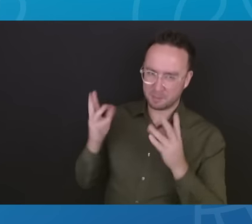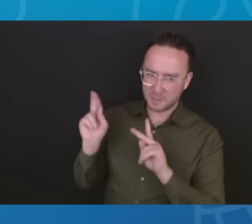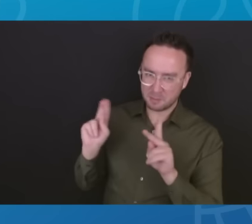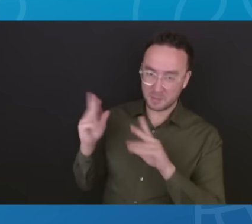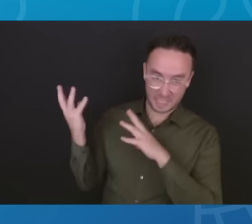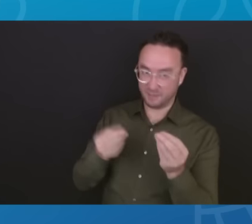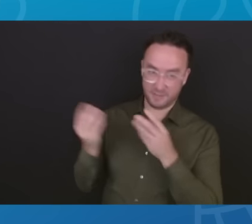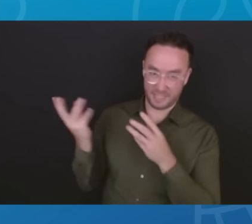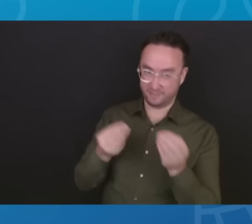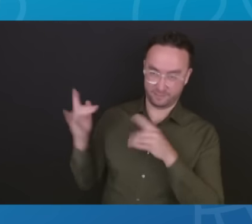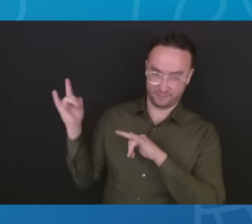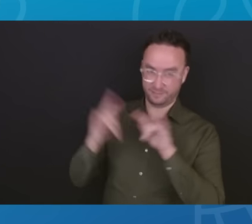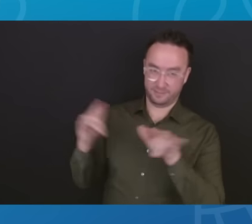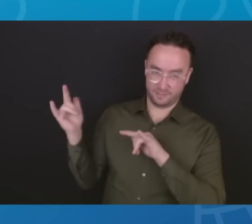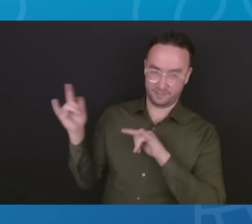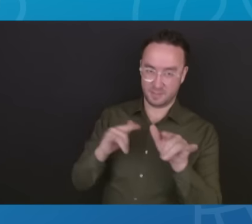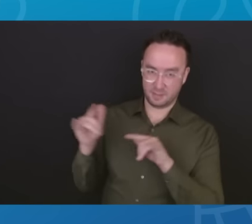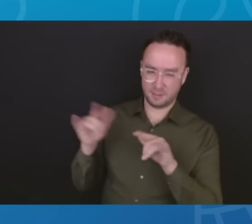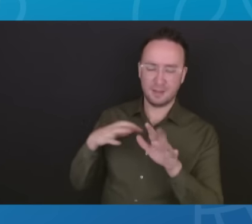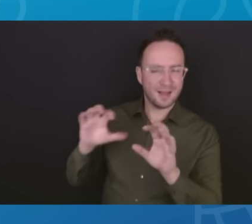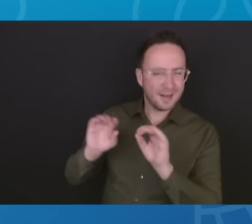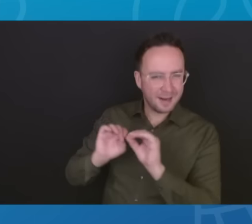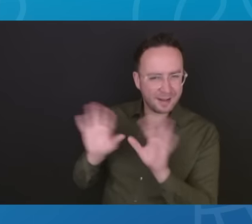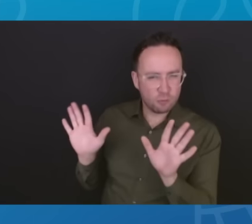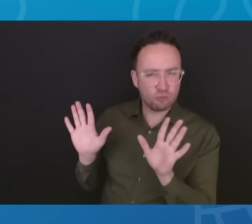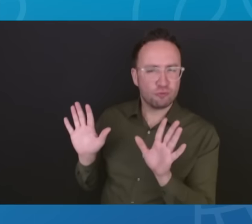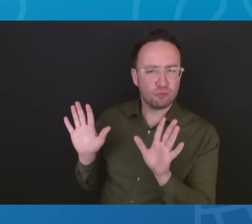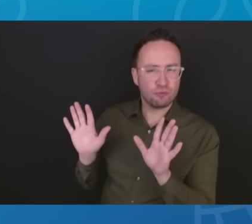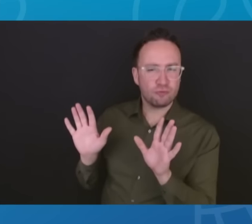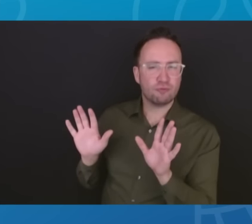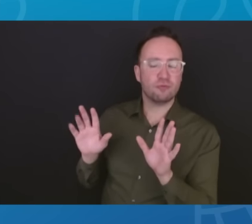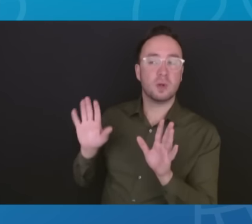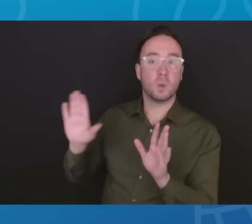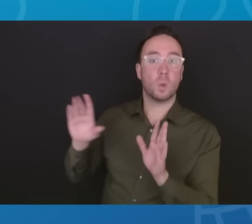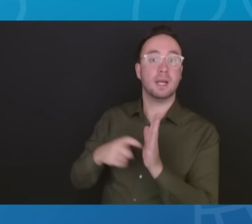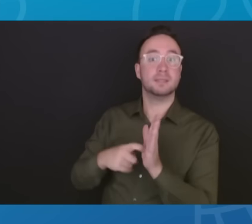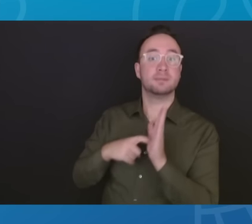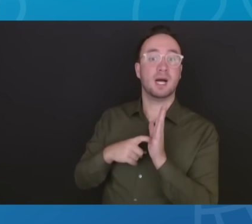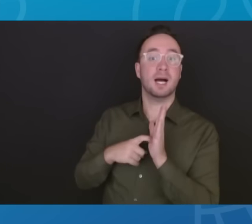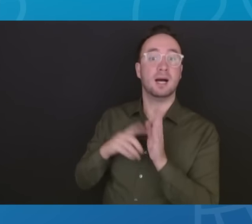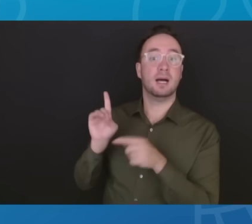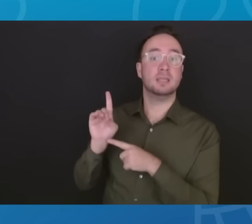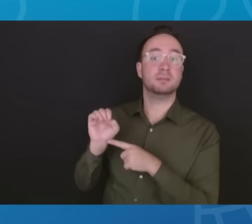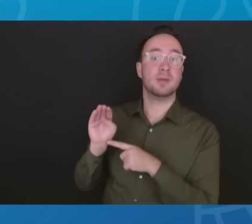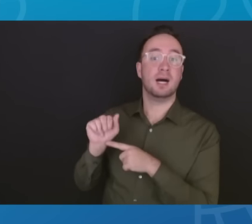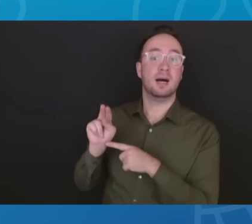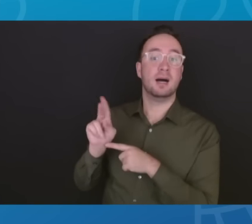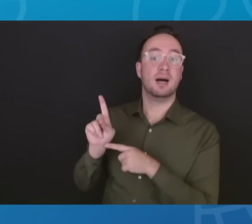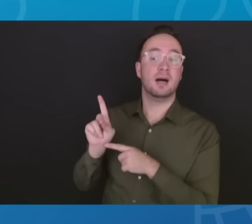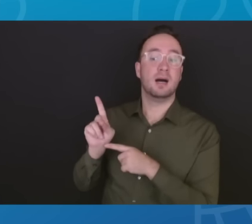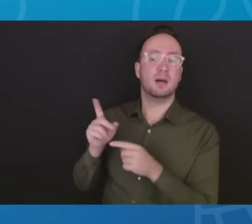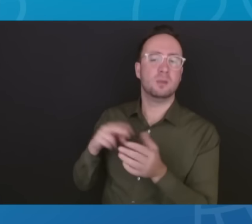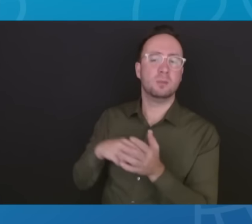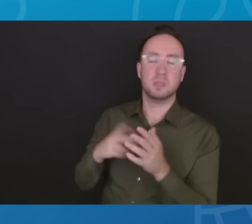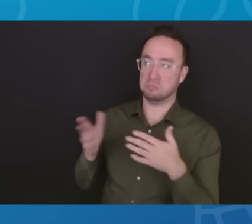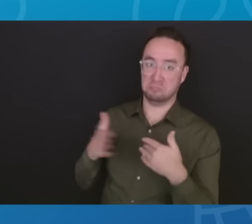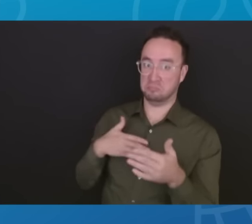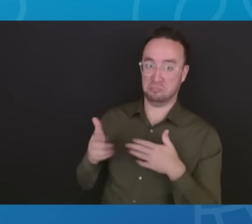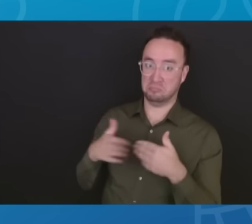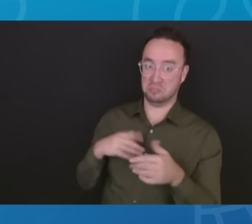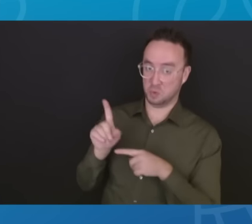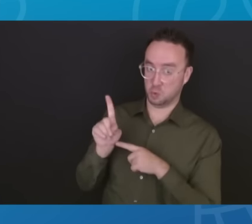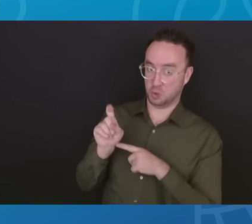make sure that constitutes demand to you. Even if it's 150 people today on a seat, on a plane that carries 300 people, that's half